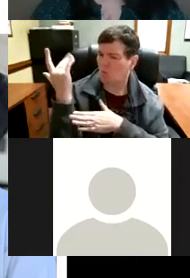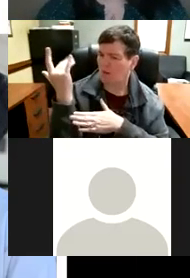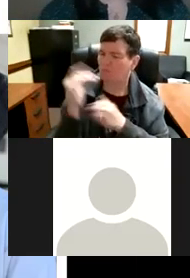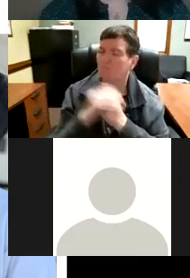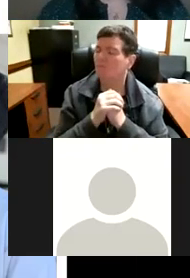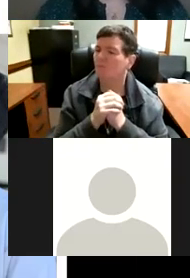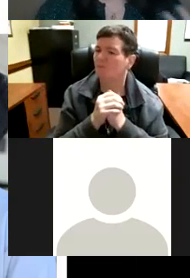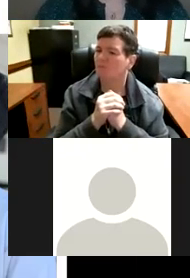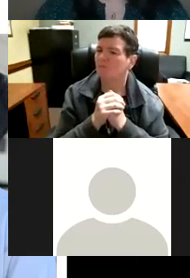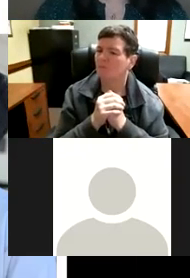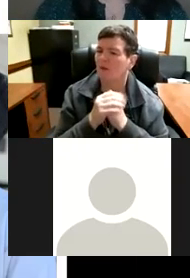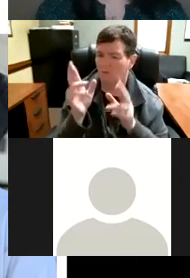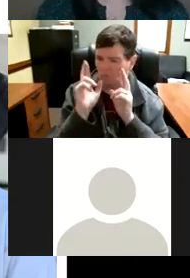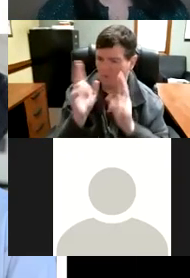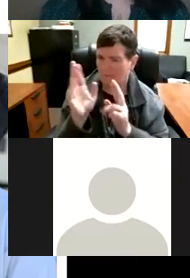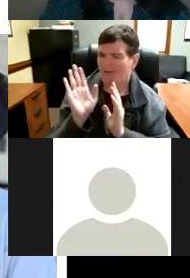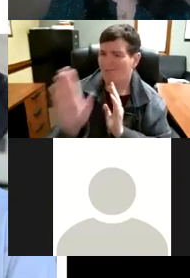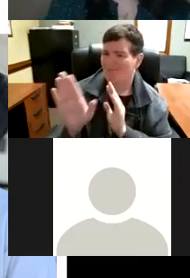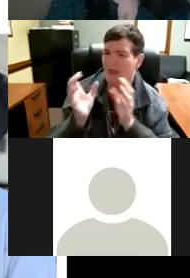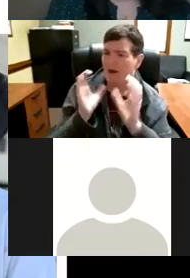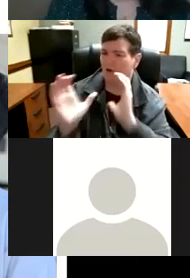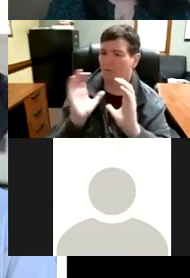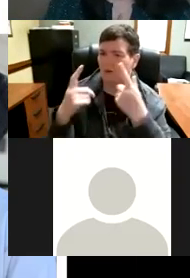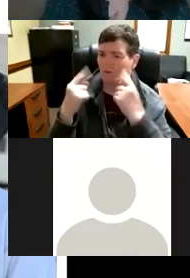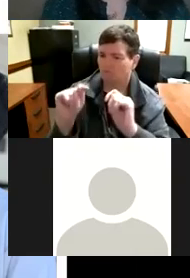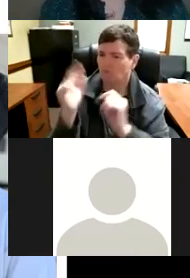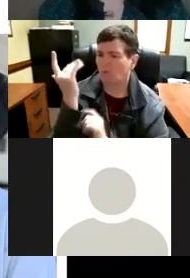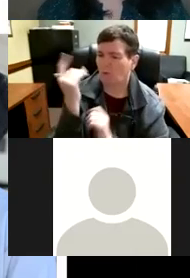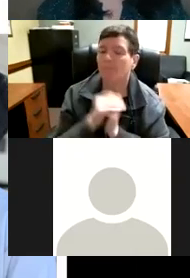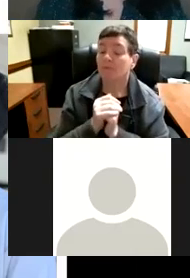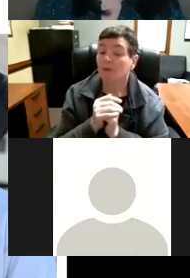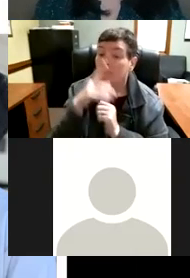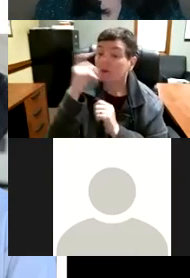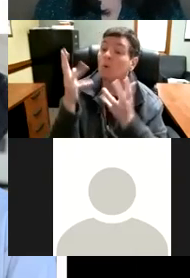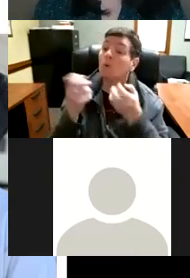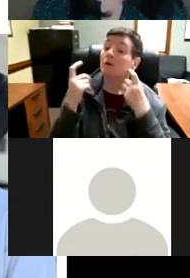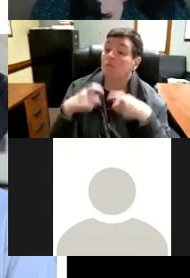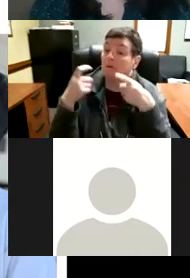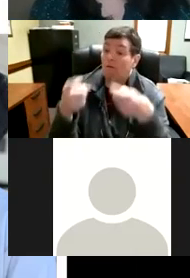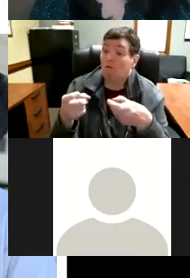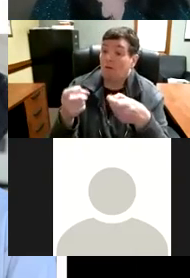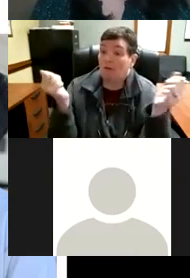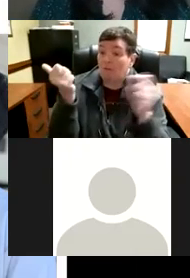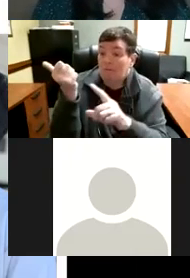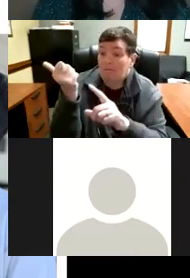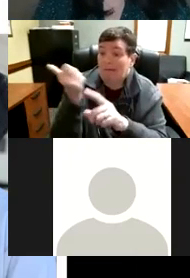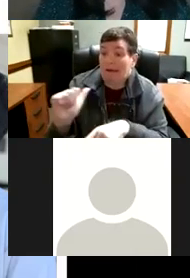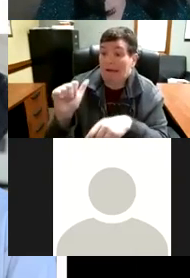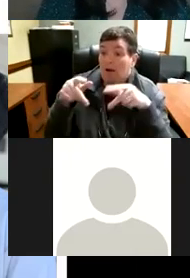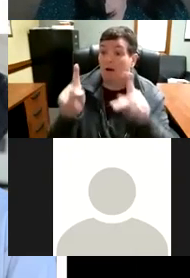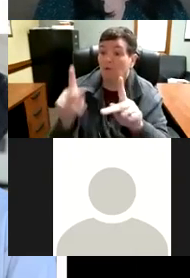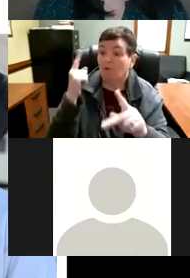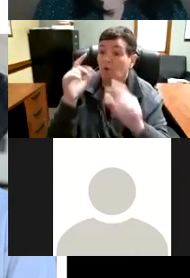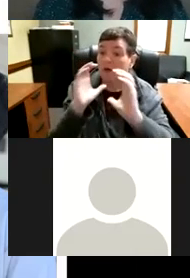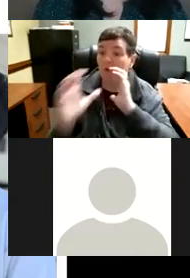so important for us to respect their communication attempts? We really want to give our students every opportunity to communicate in